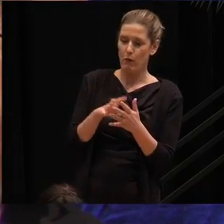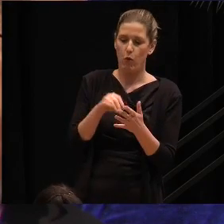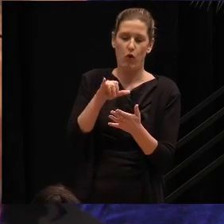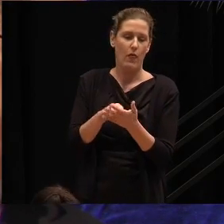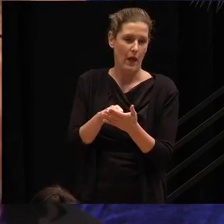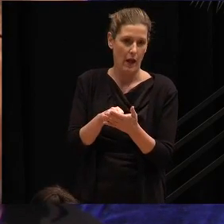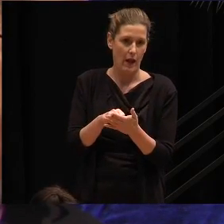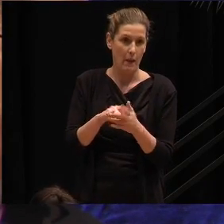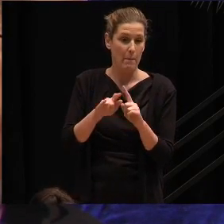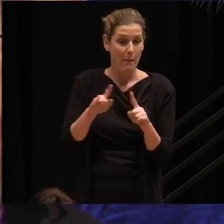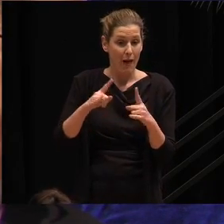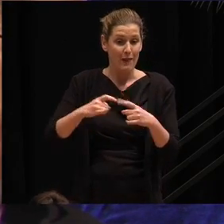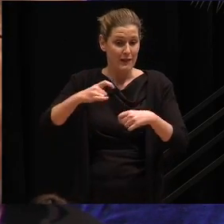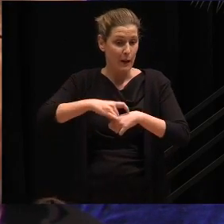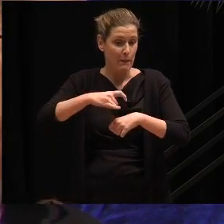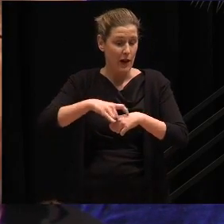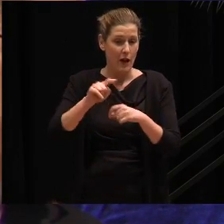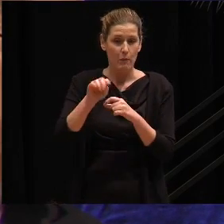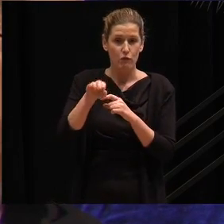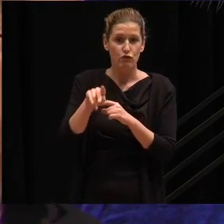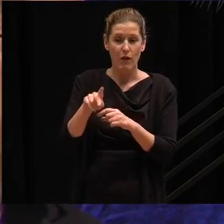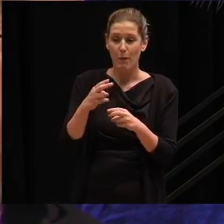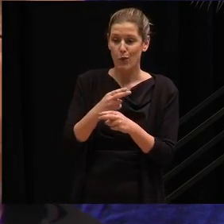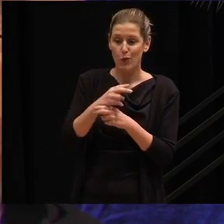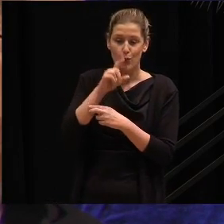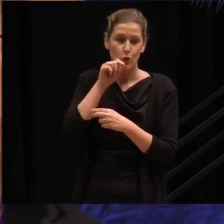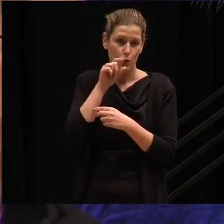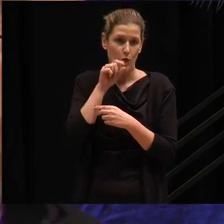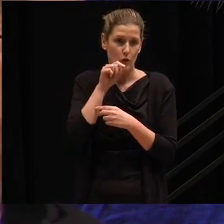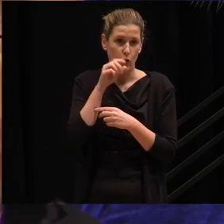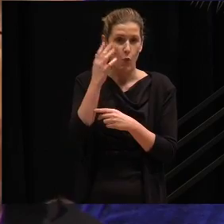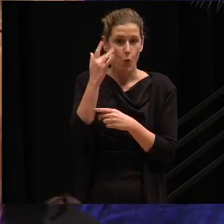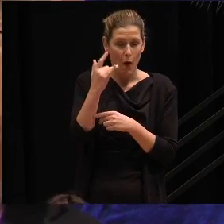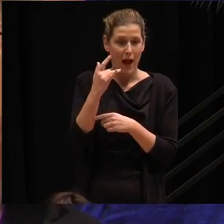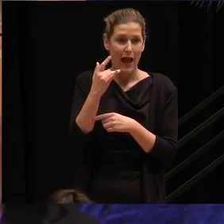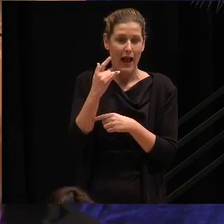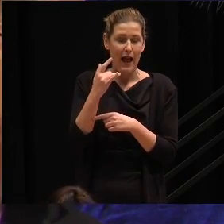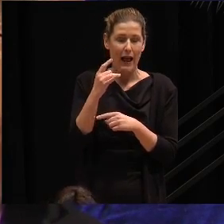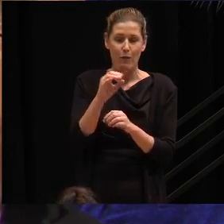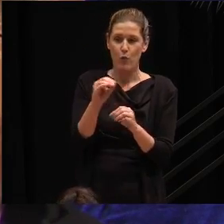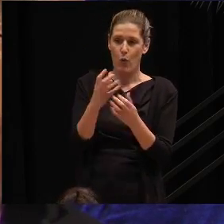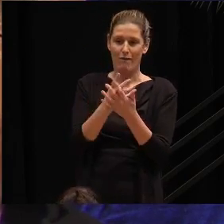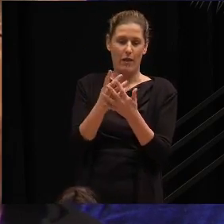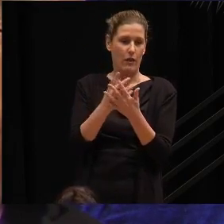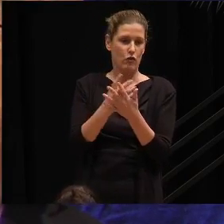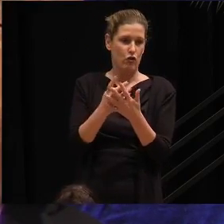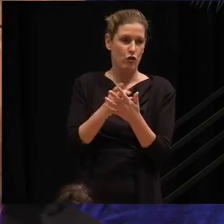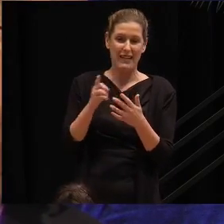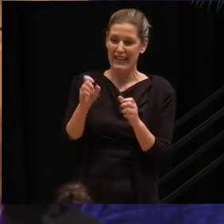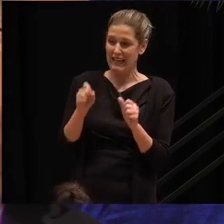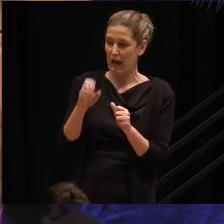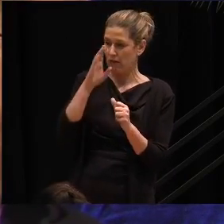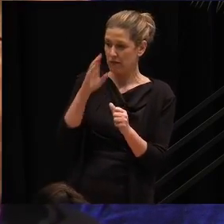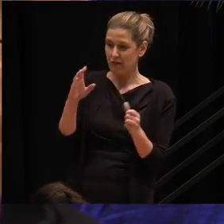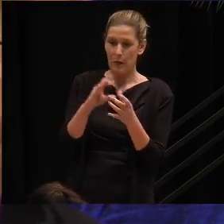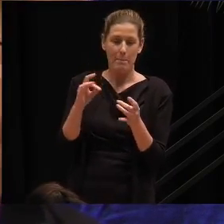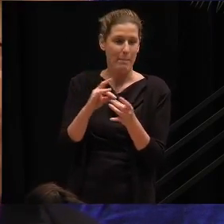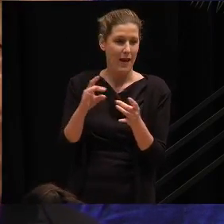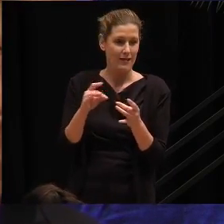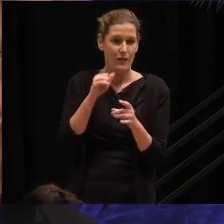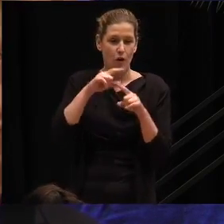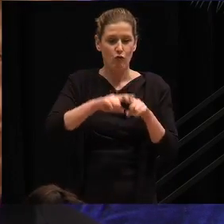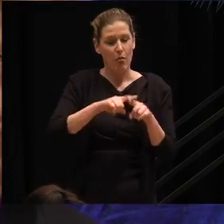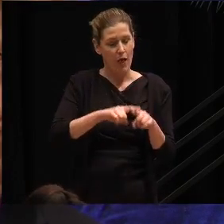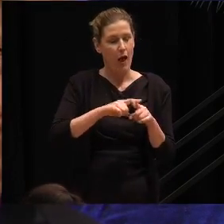the other hand, Donald Trump has used Twitter because it's unfiltered. he can get his message out and not rely on